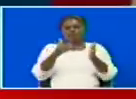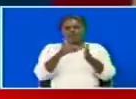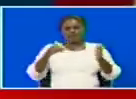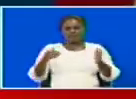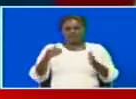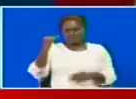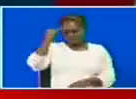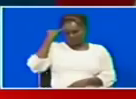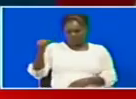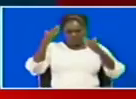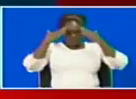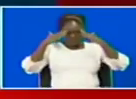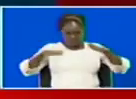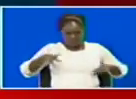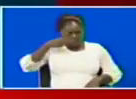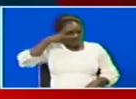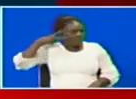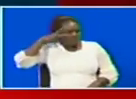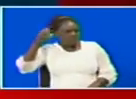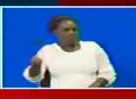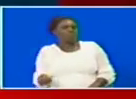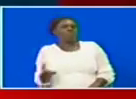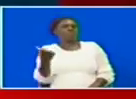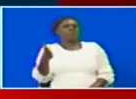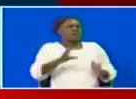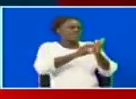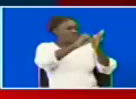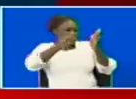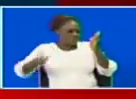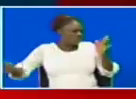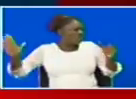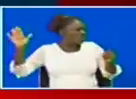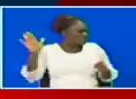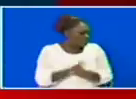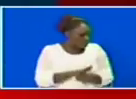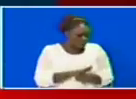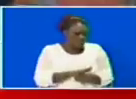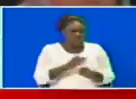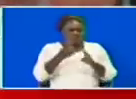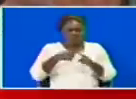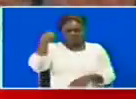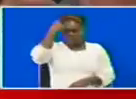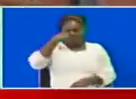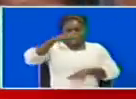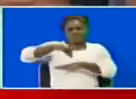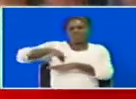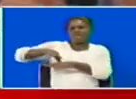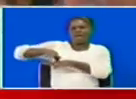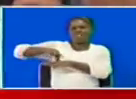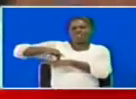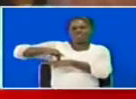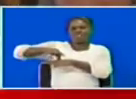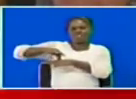radical Islamic terrorism which we will eradicate completely from the face of the